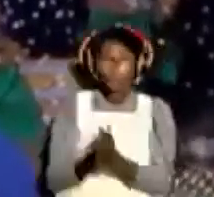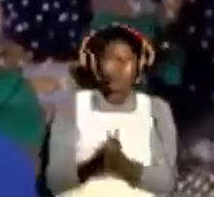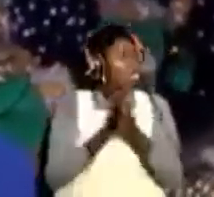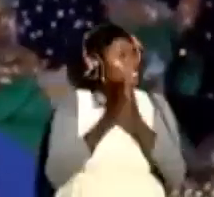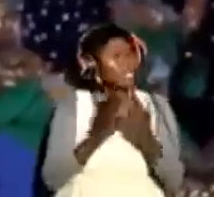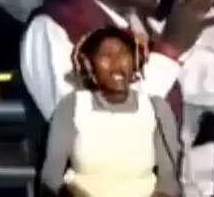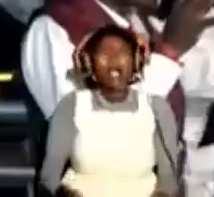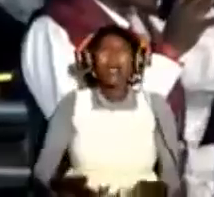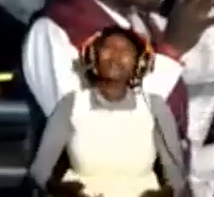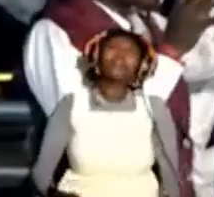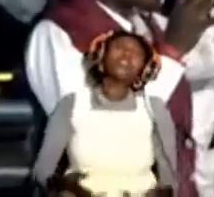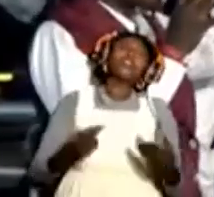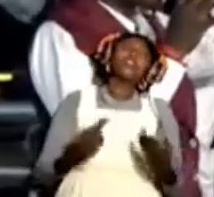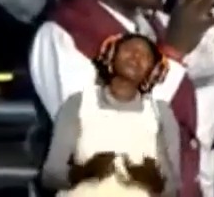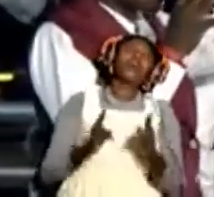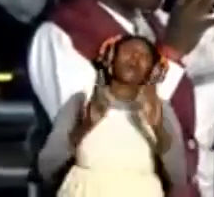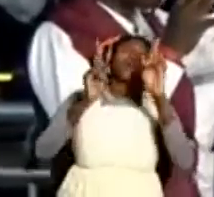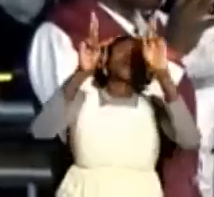God bless you, my dear